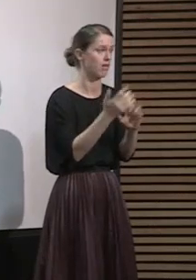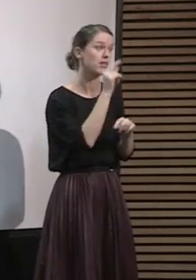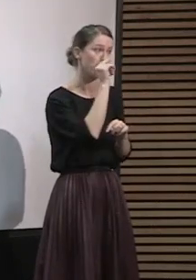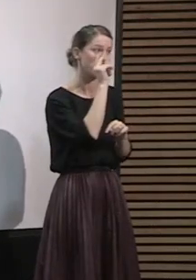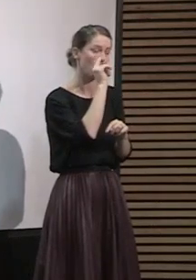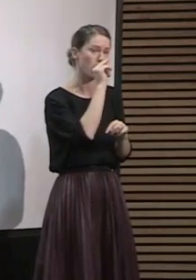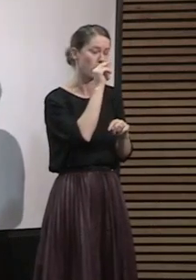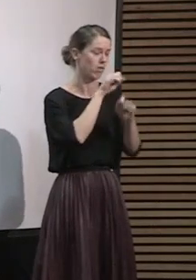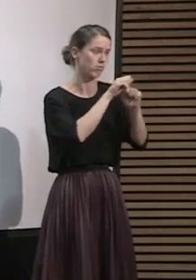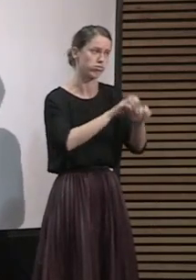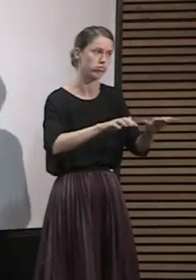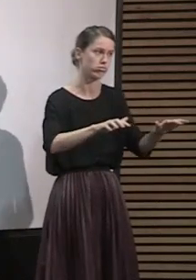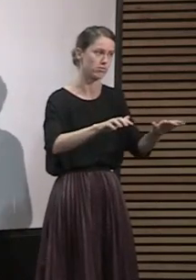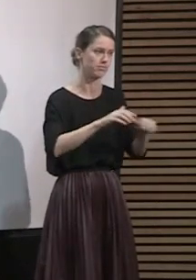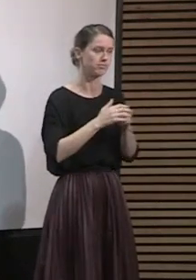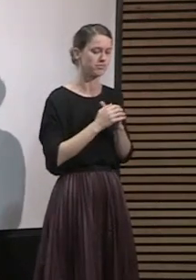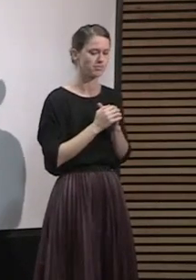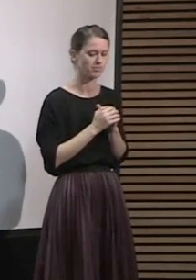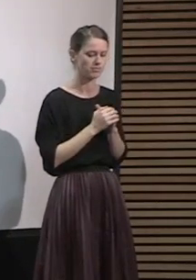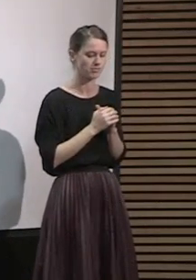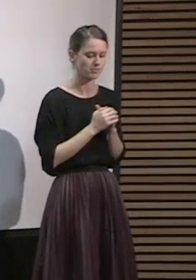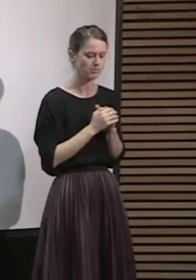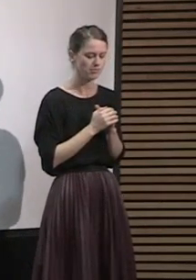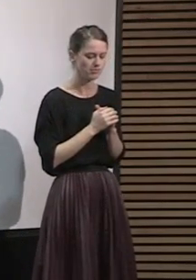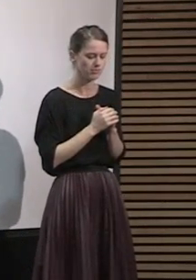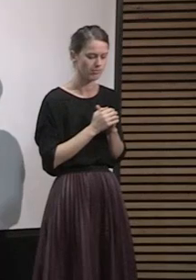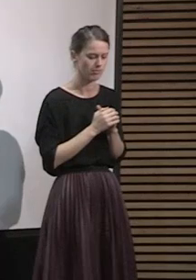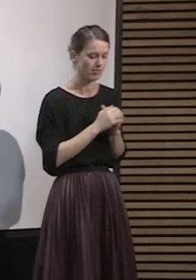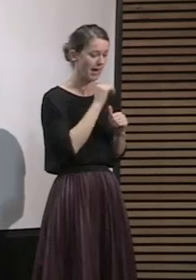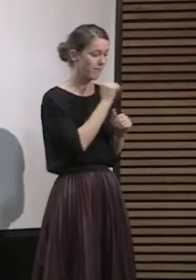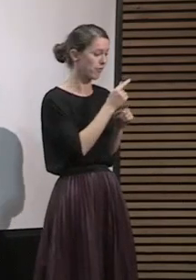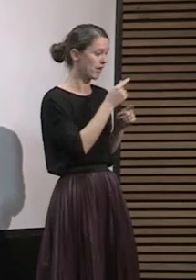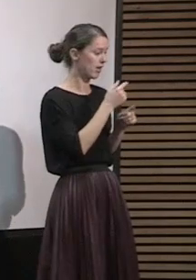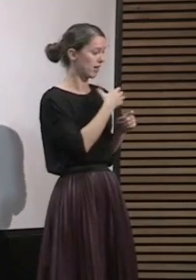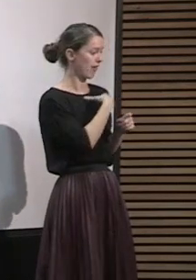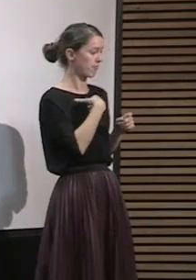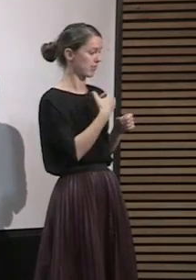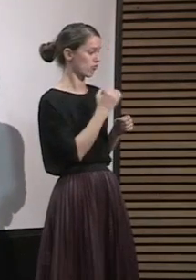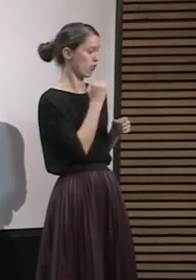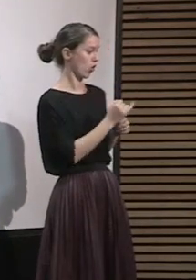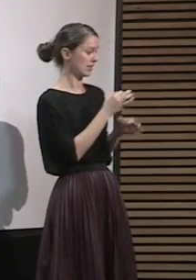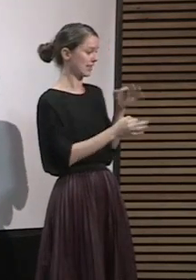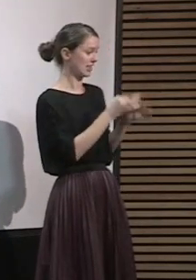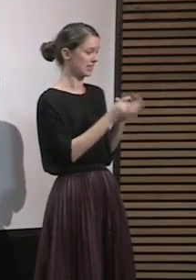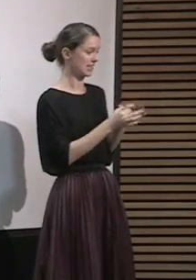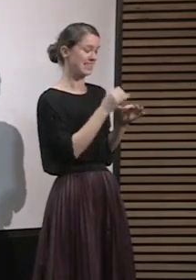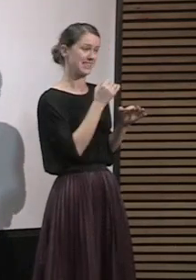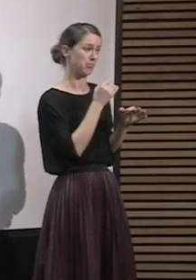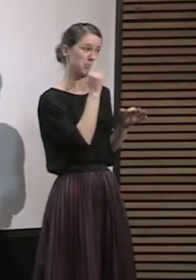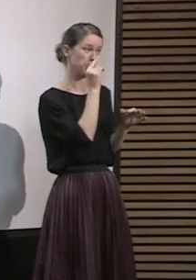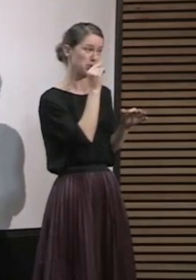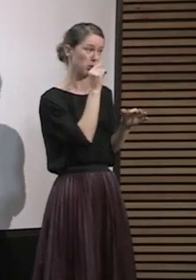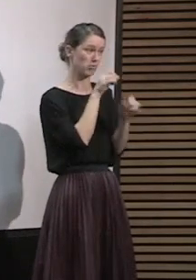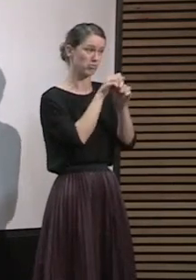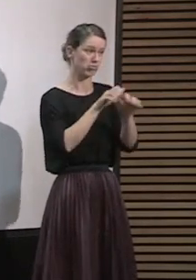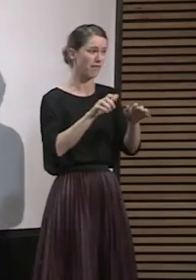long-term impact of that, particularly in terms of how long as a consequence of the wrong move you can spend with restrictions. And